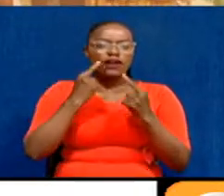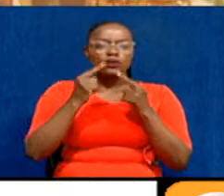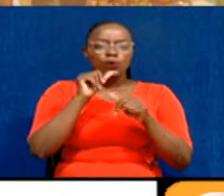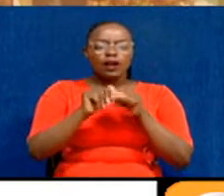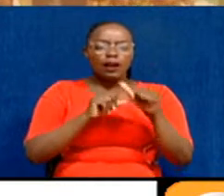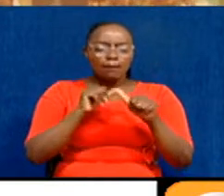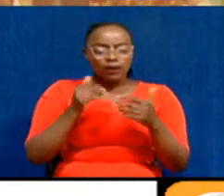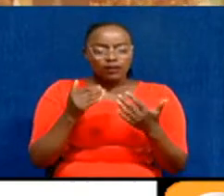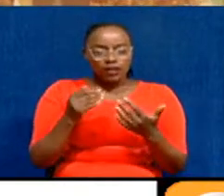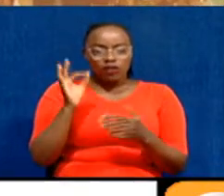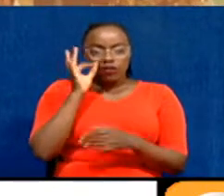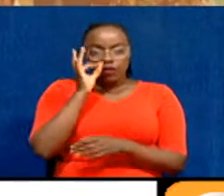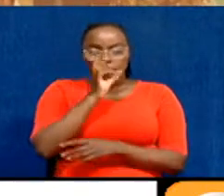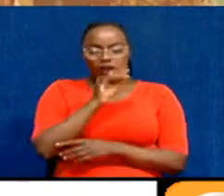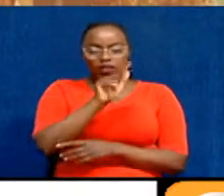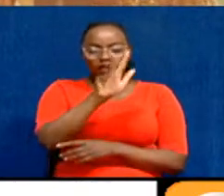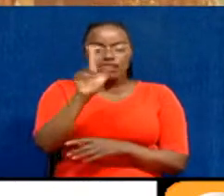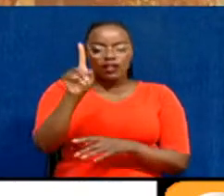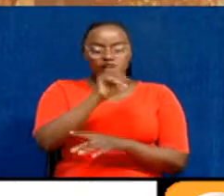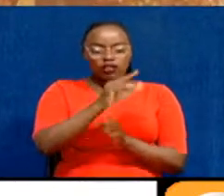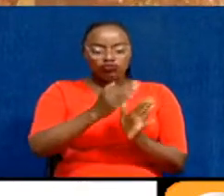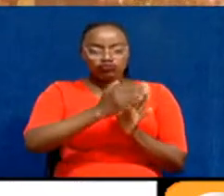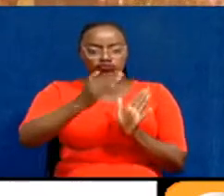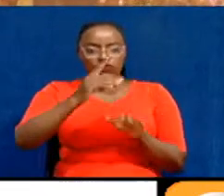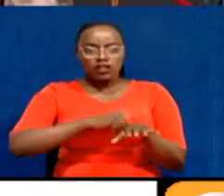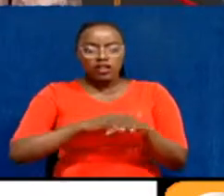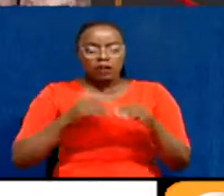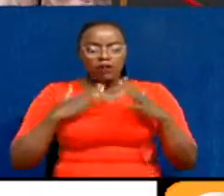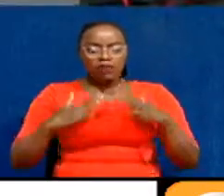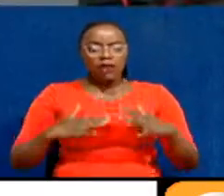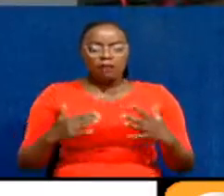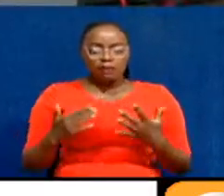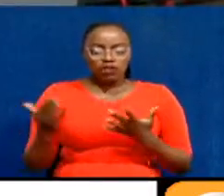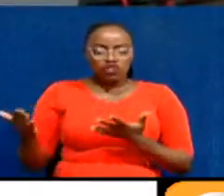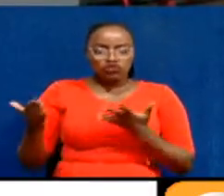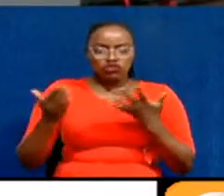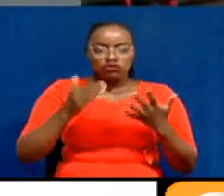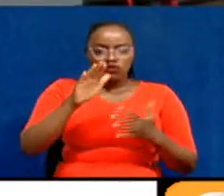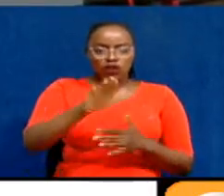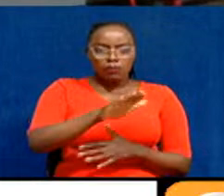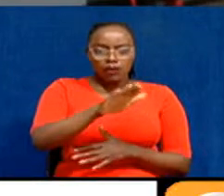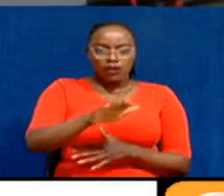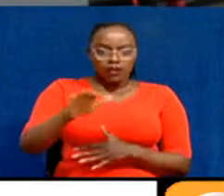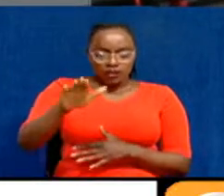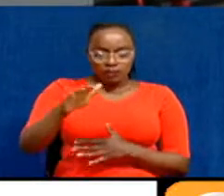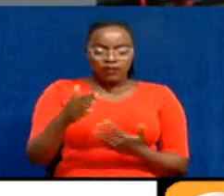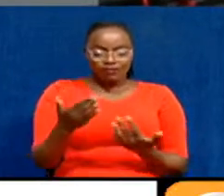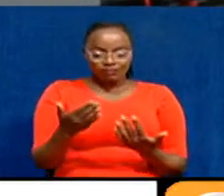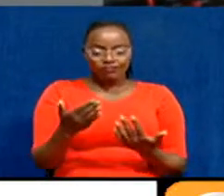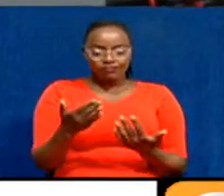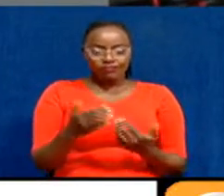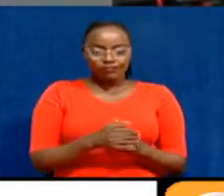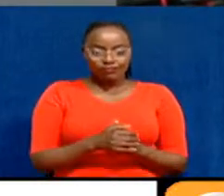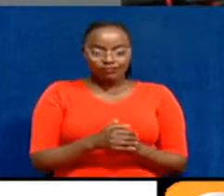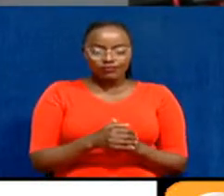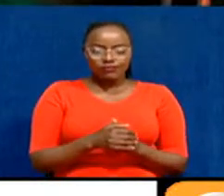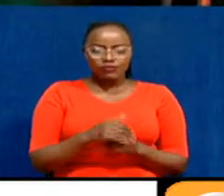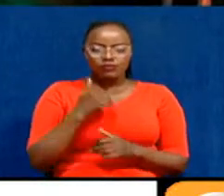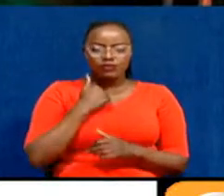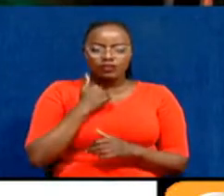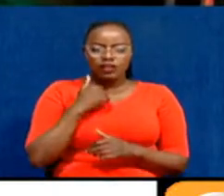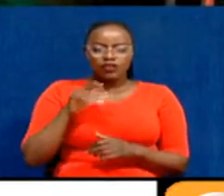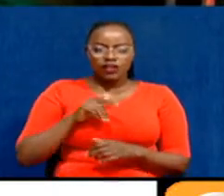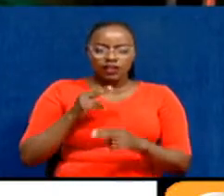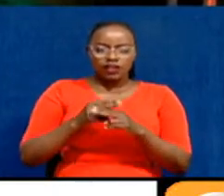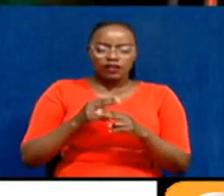about the late president during the 3 days of when the body lay at the National Assembly, there was a